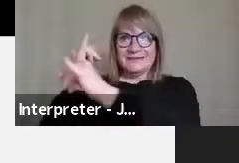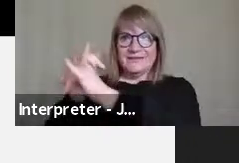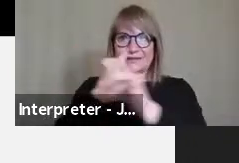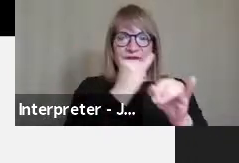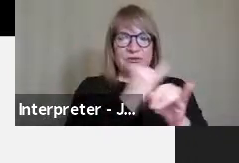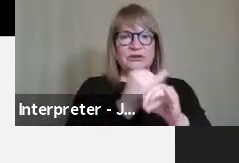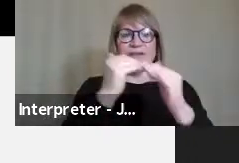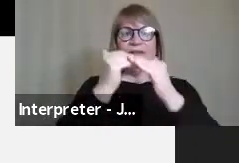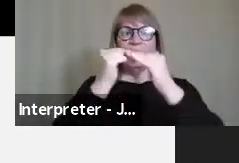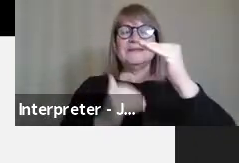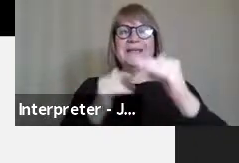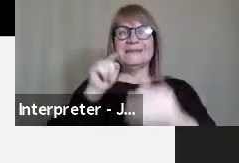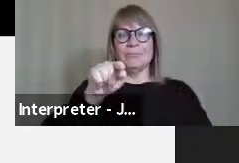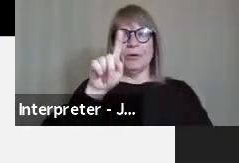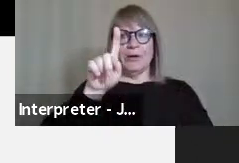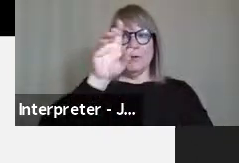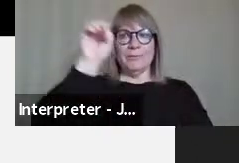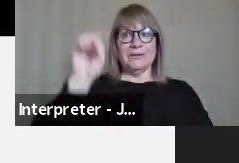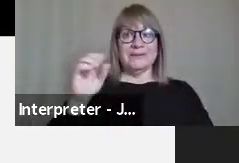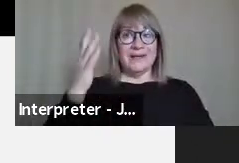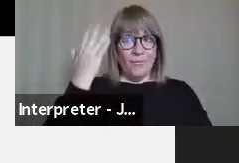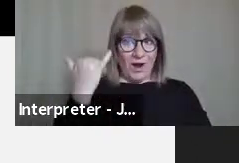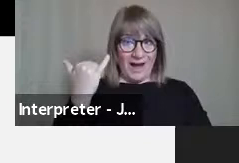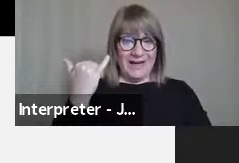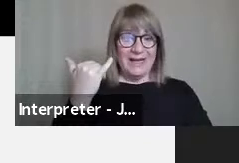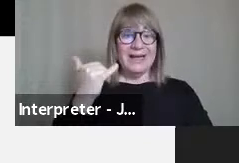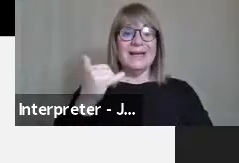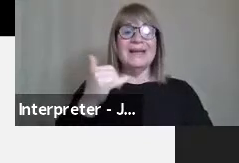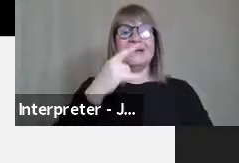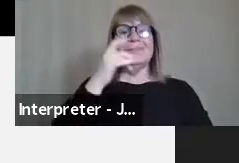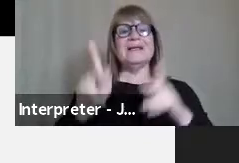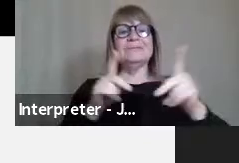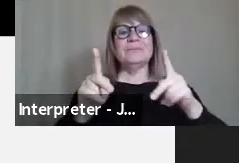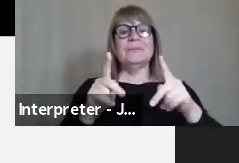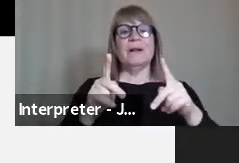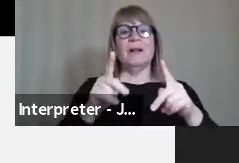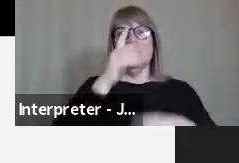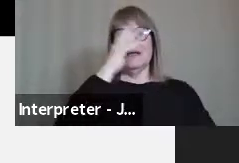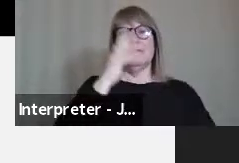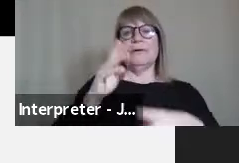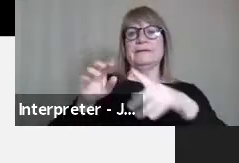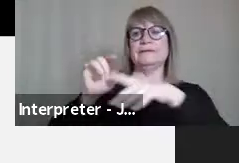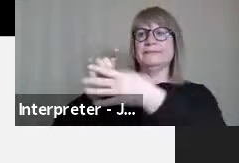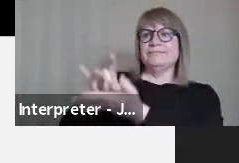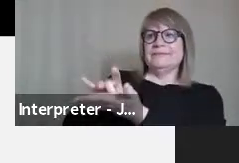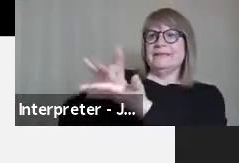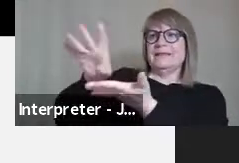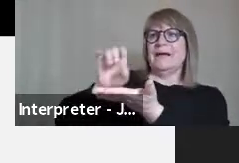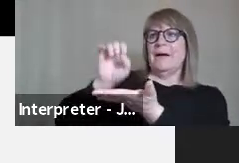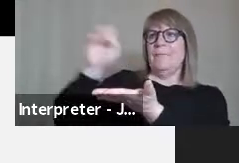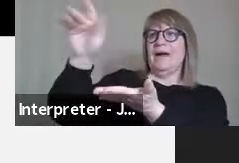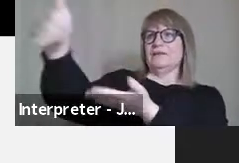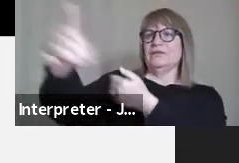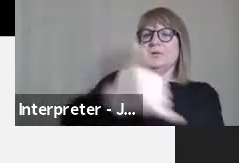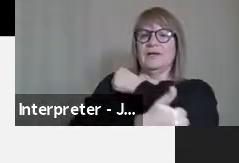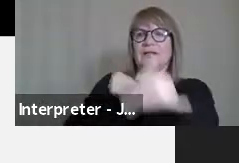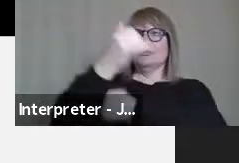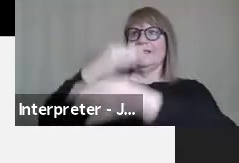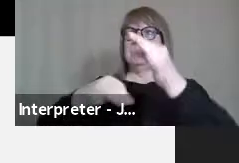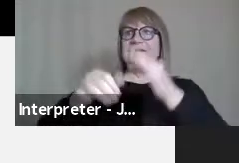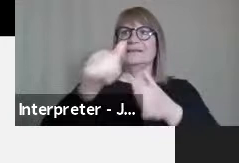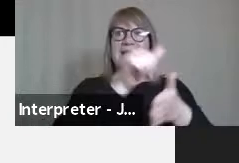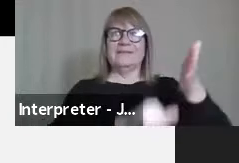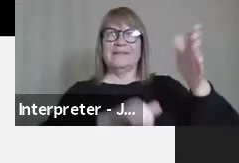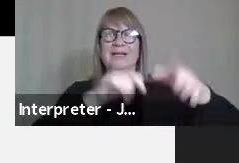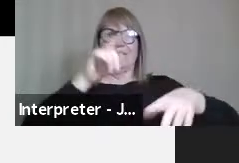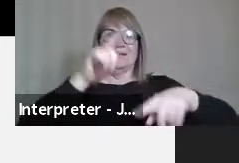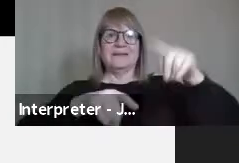0.1 because it was because people would be deported instead of institutionalized and sterilized um these are